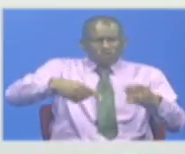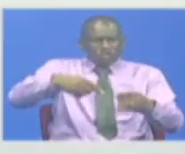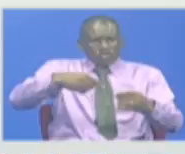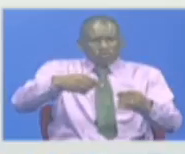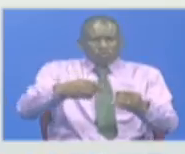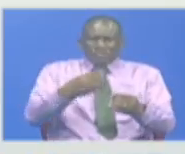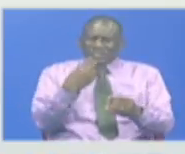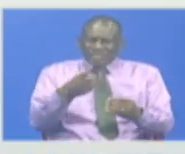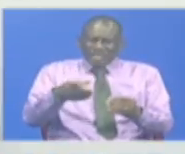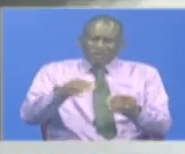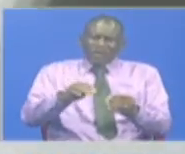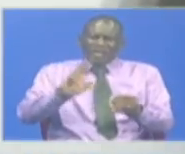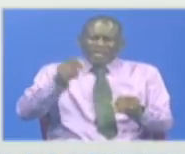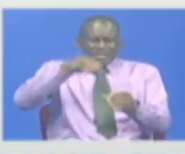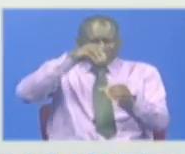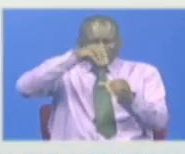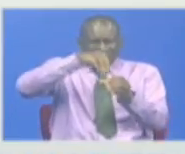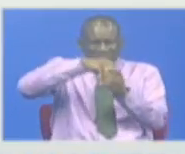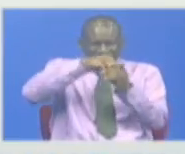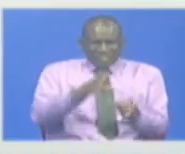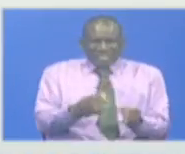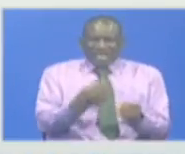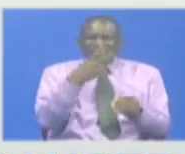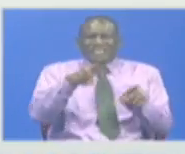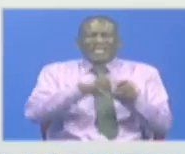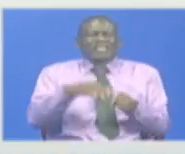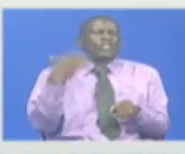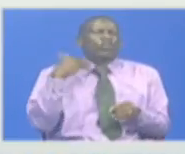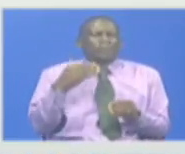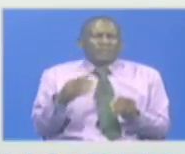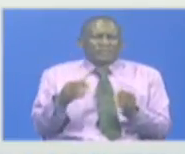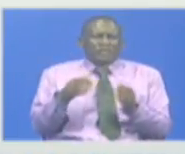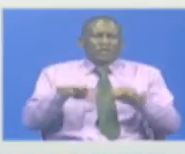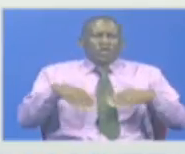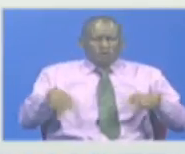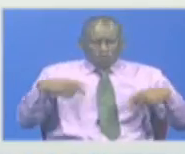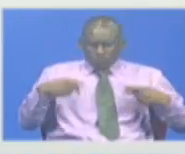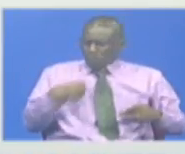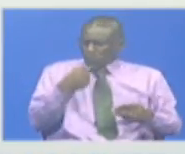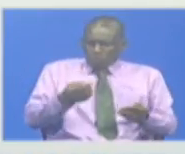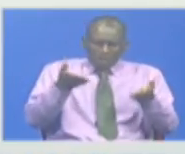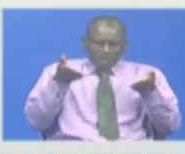local investors like criminals or people who are here